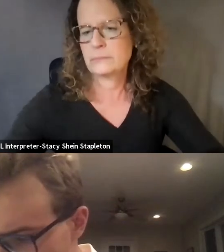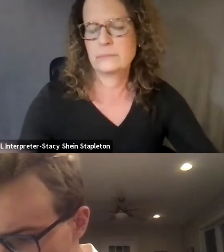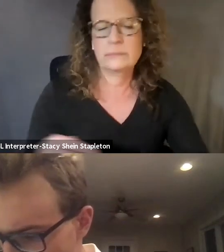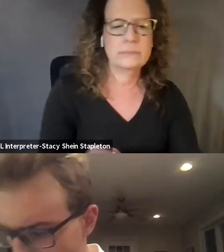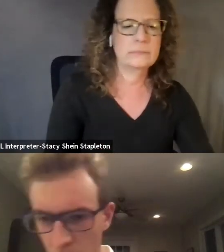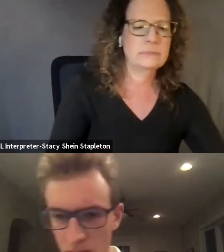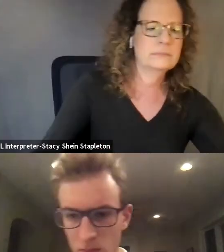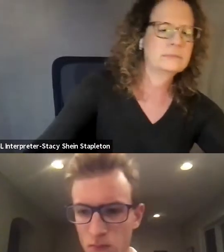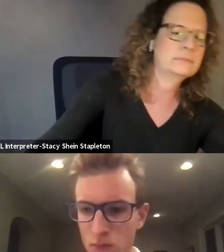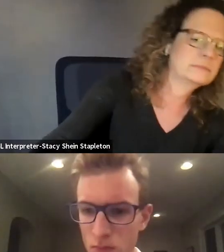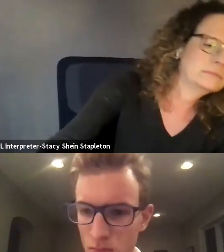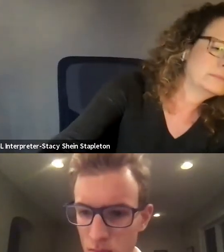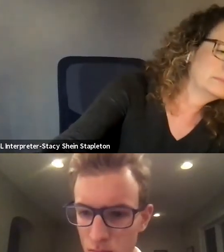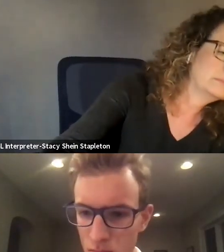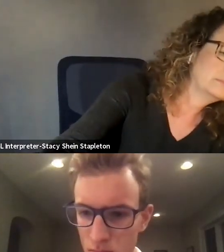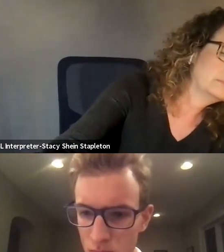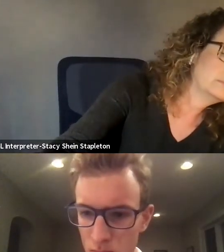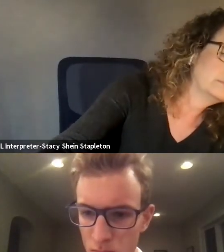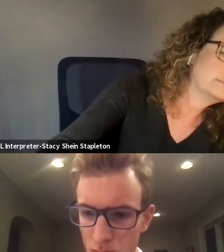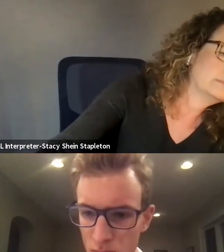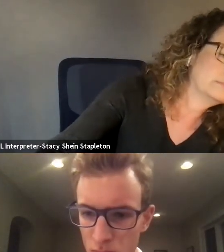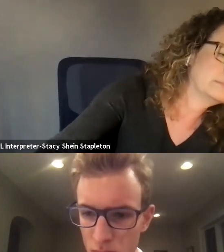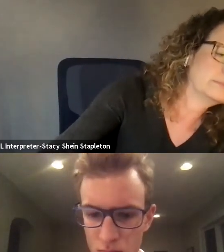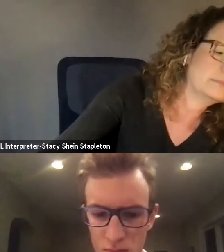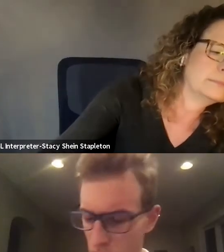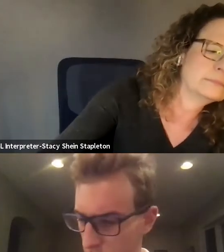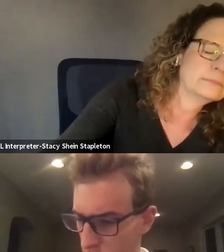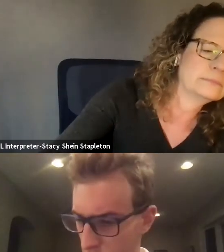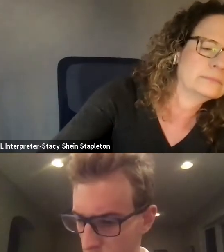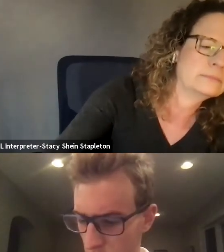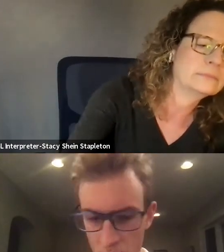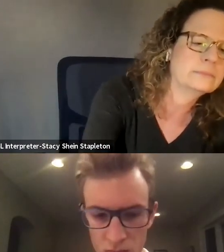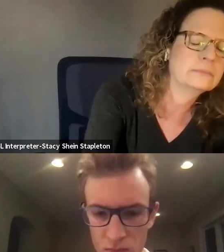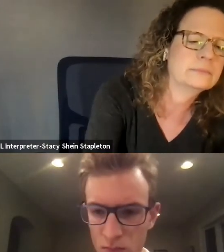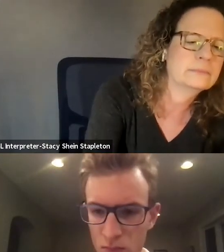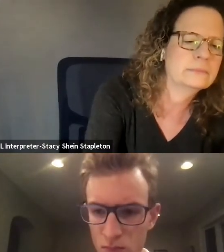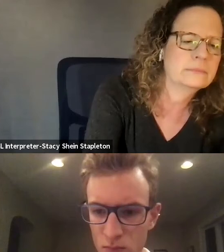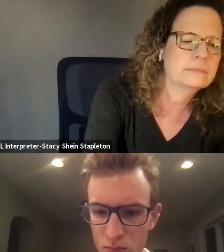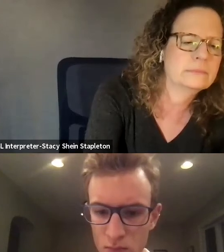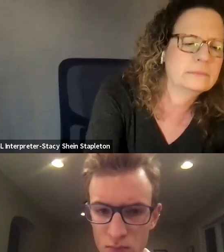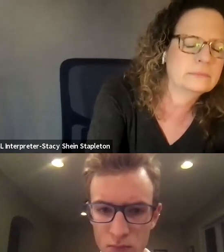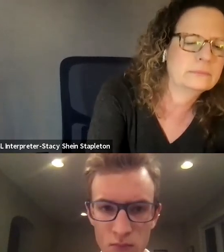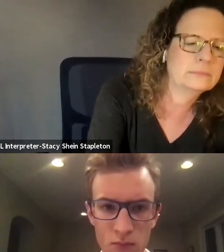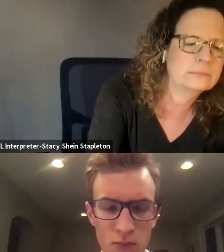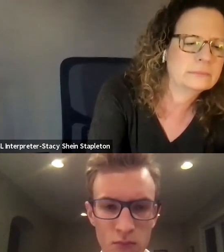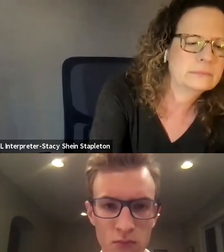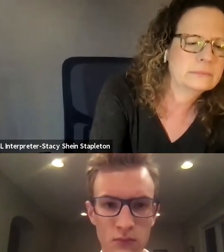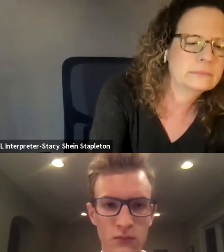know, bureaucratic things that need to get worked through, but I do think the Corps of Engineers is serious about restoring Bubbly Creek